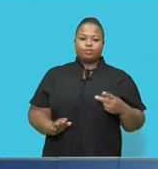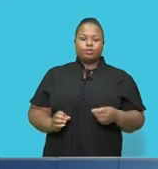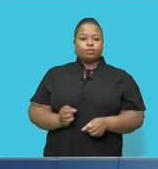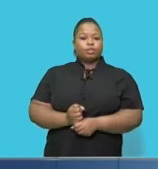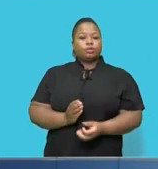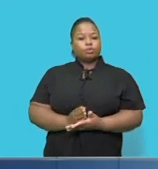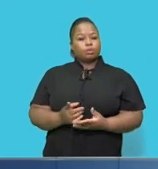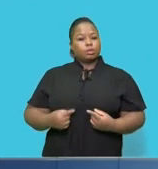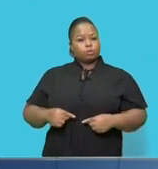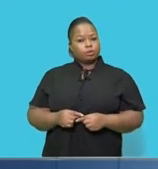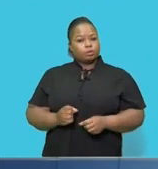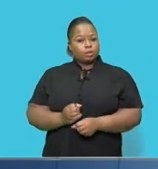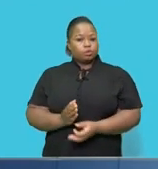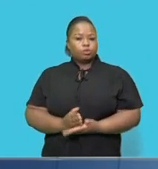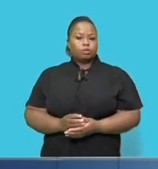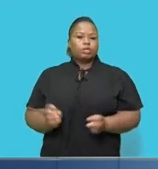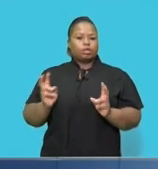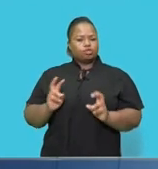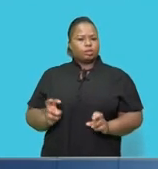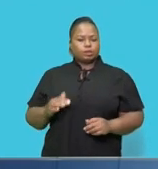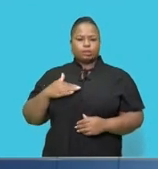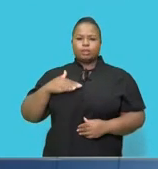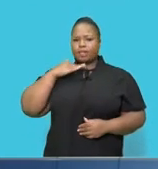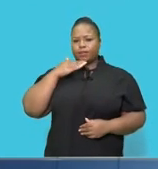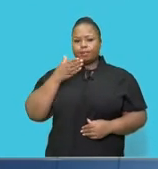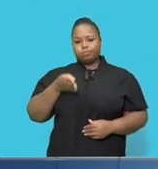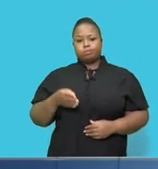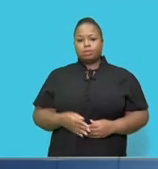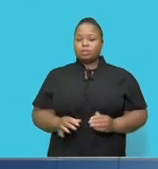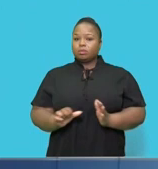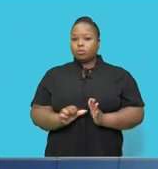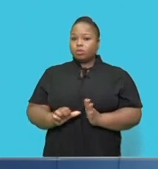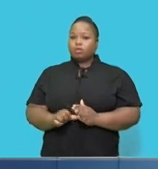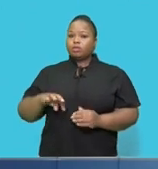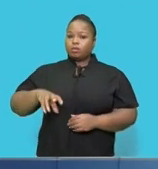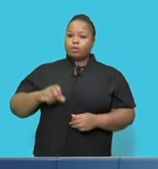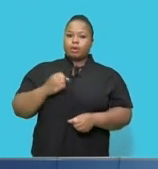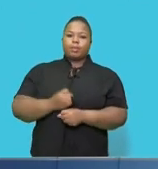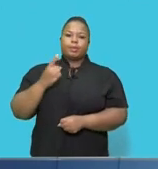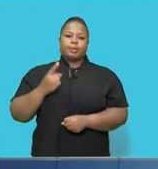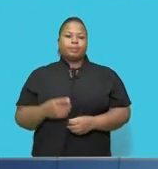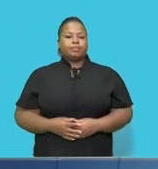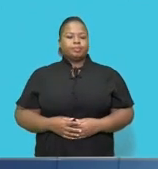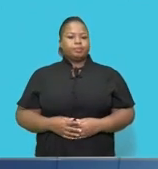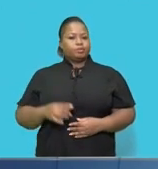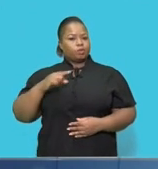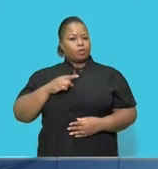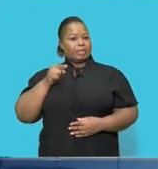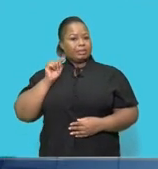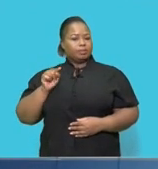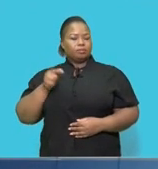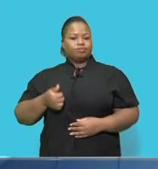that we can guarantee energy supply. This is very important for the province of Gauteng, which is the